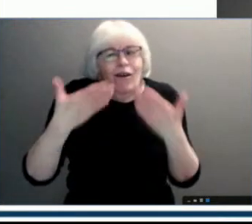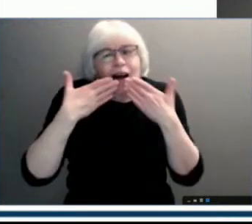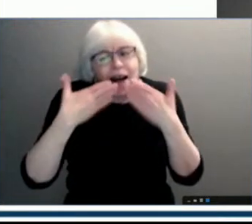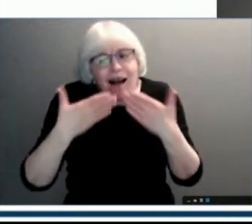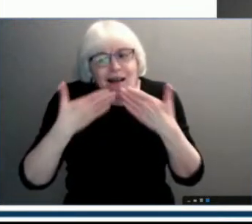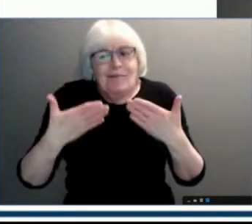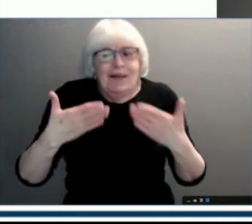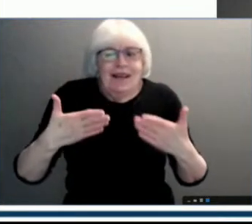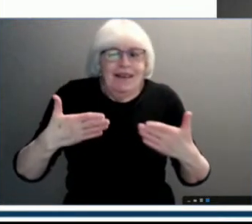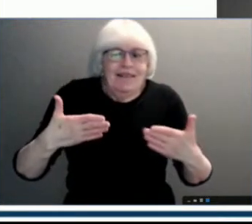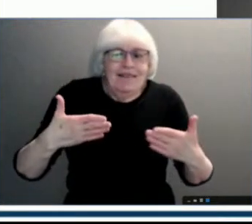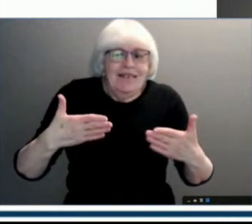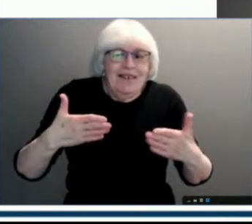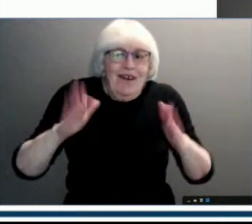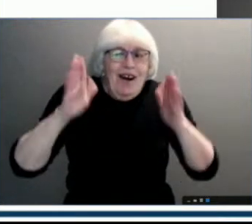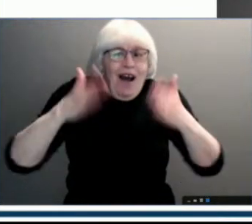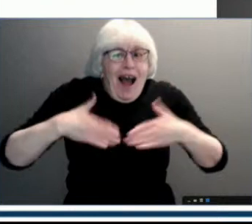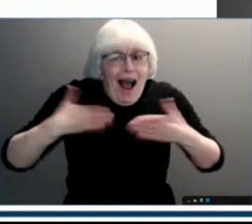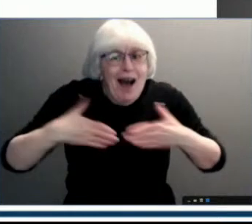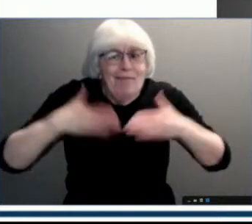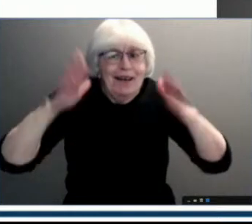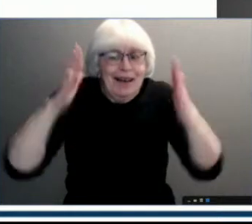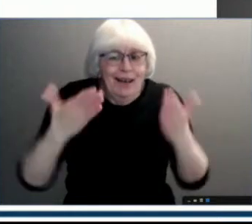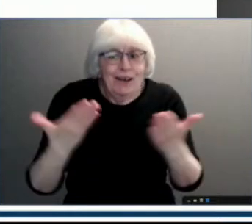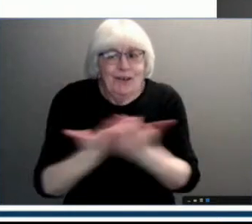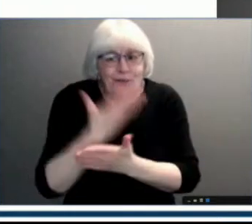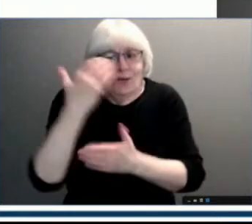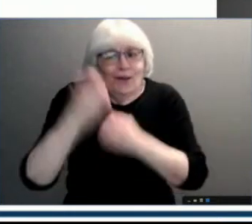new year. Back to you, Marla.